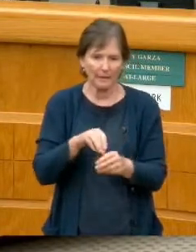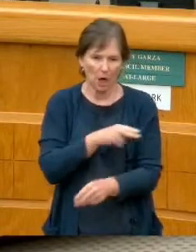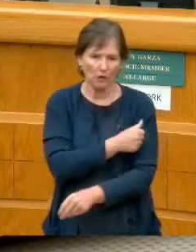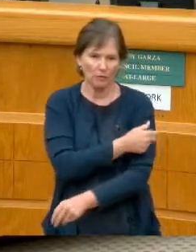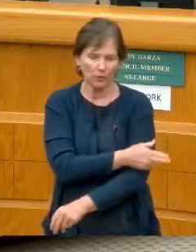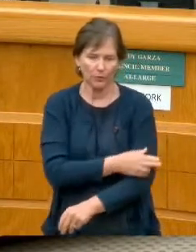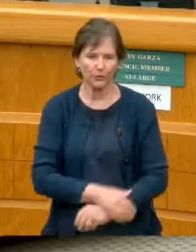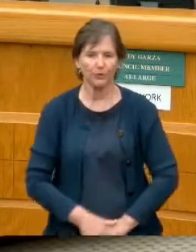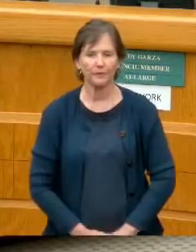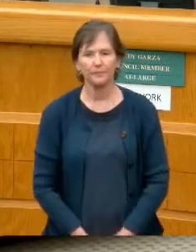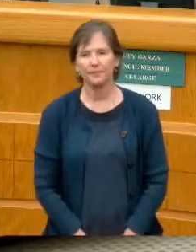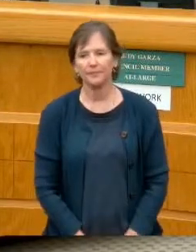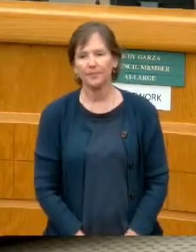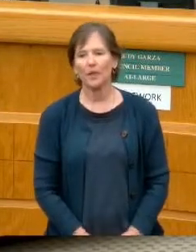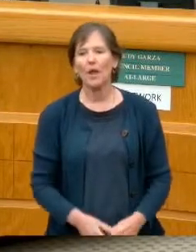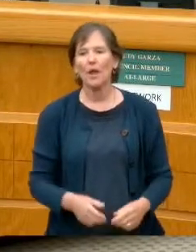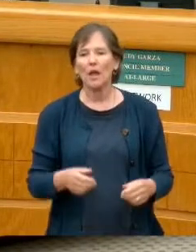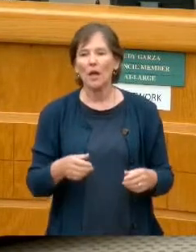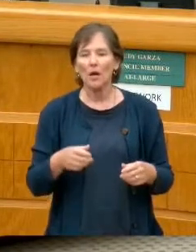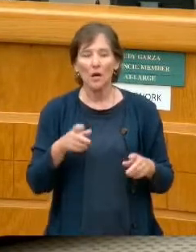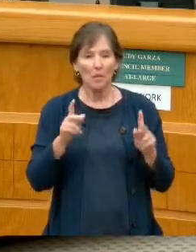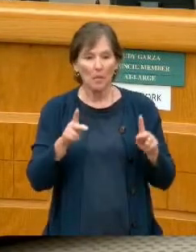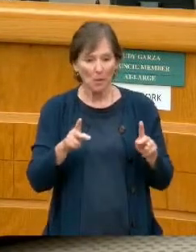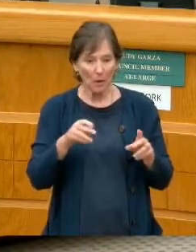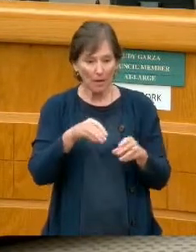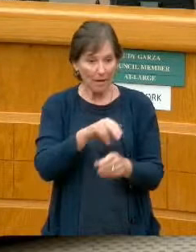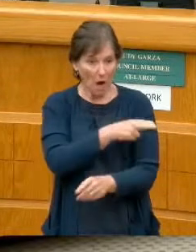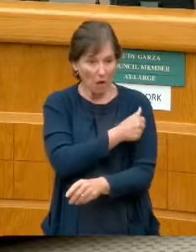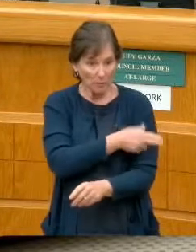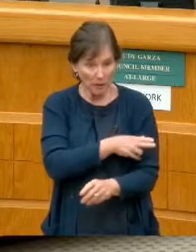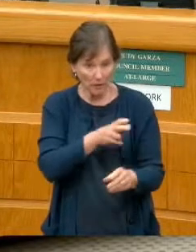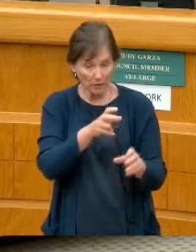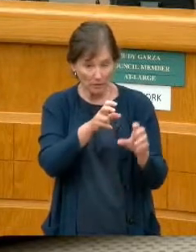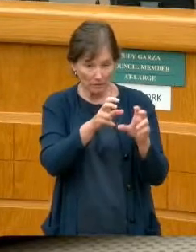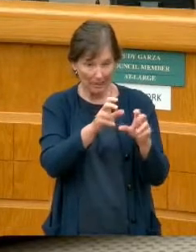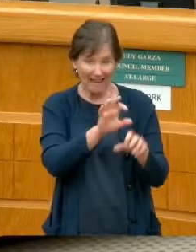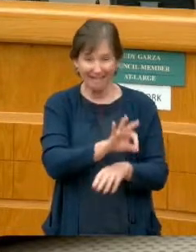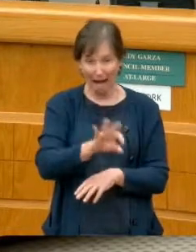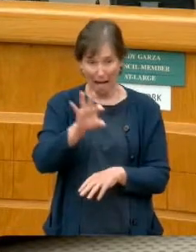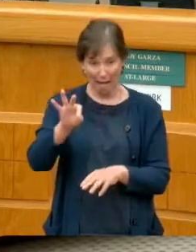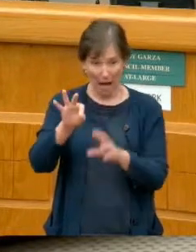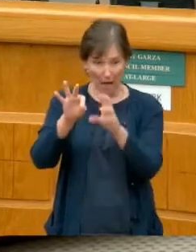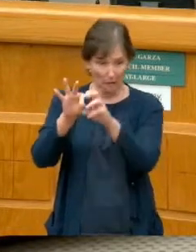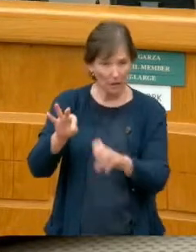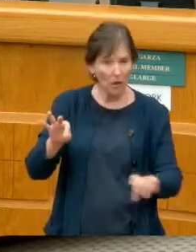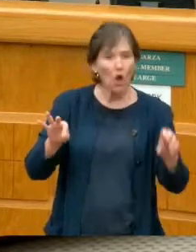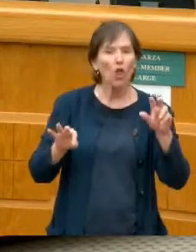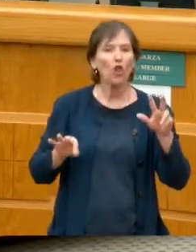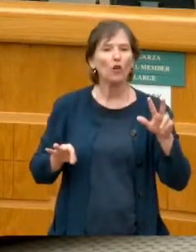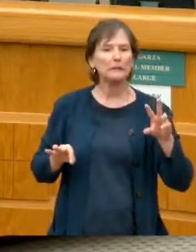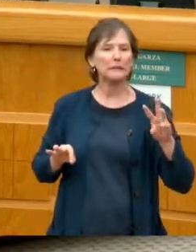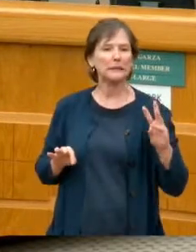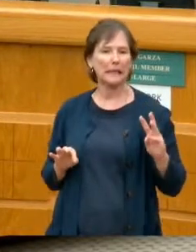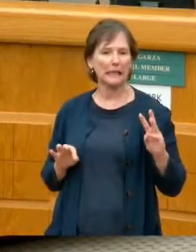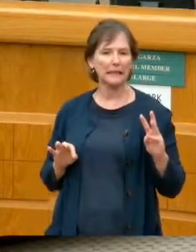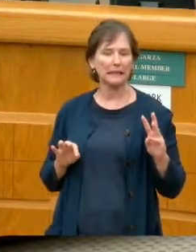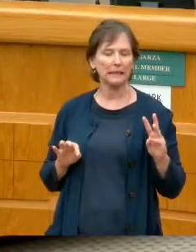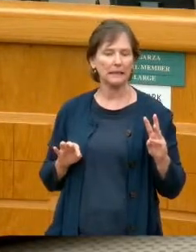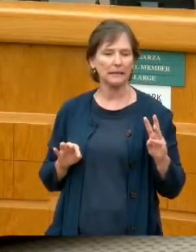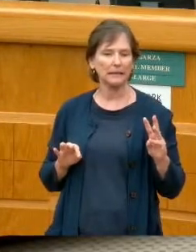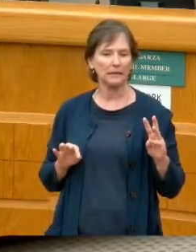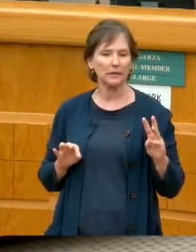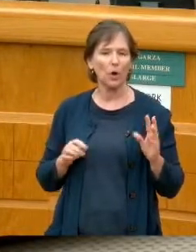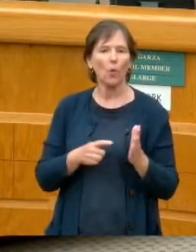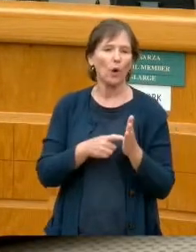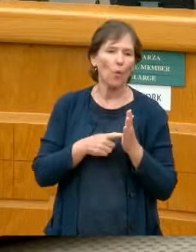Okay, and then of that number, of the 99, 36 persons are needing more intense care in the hospital than